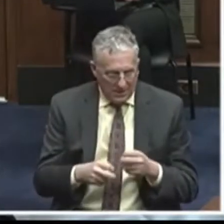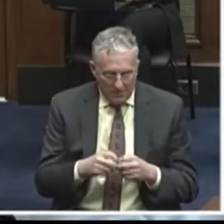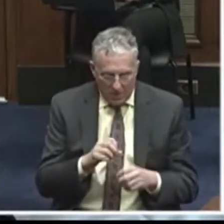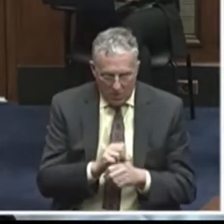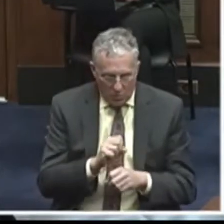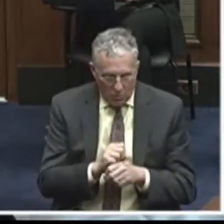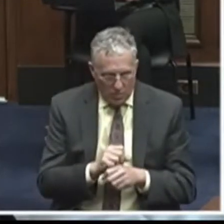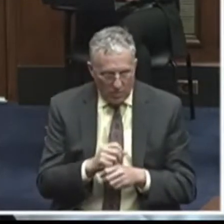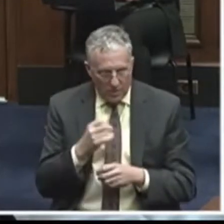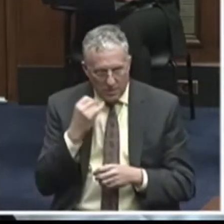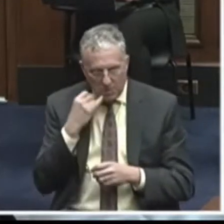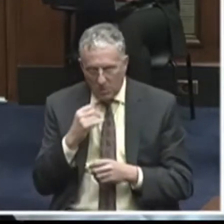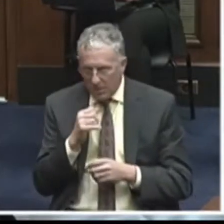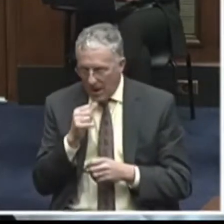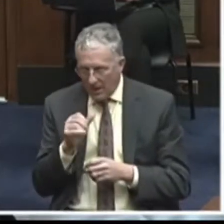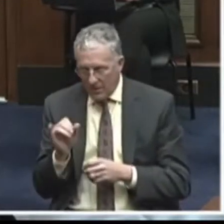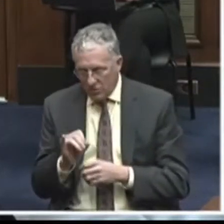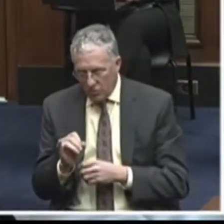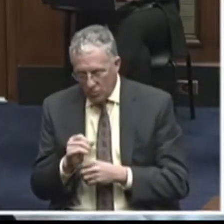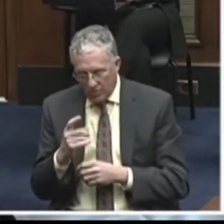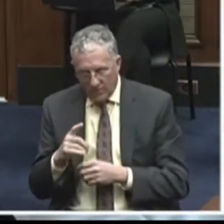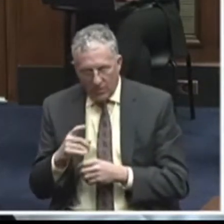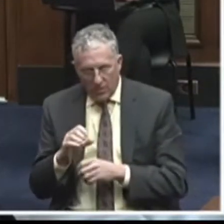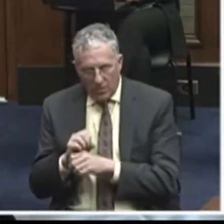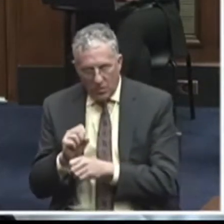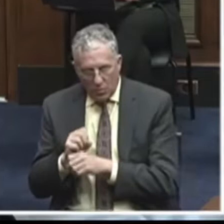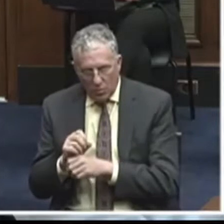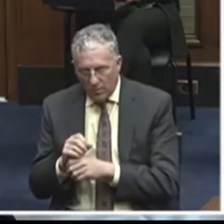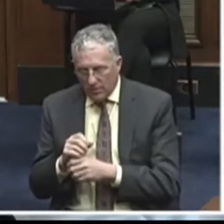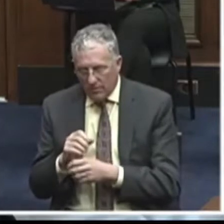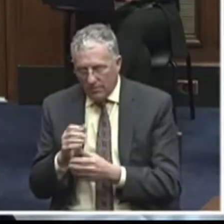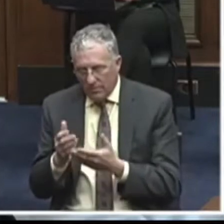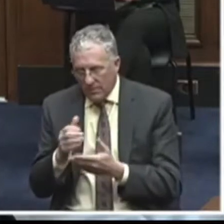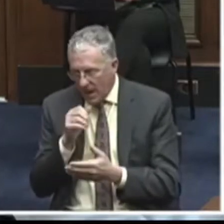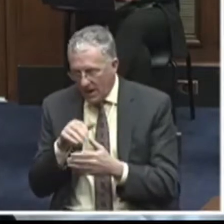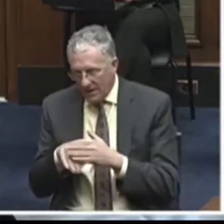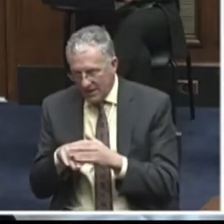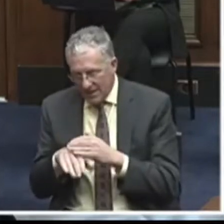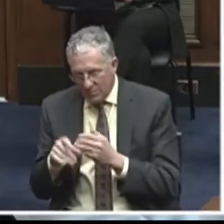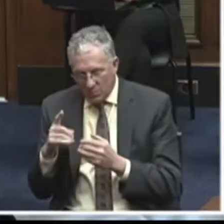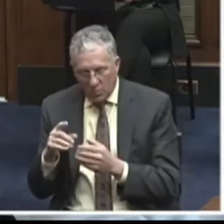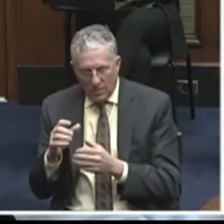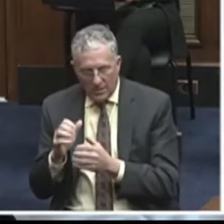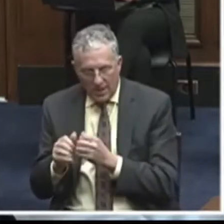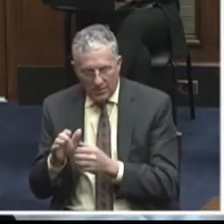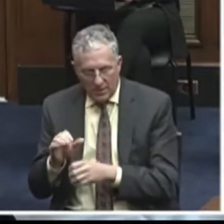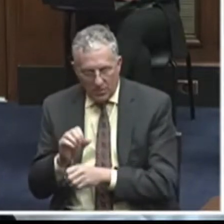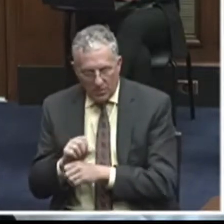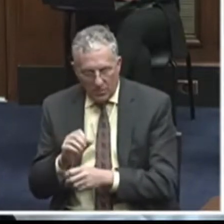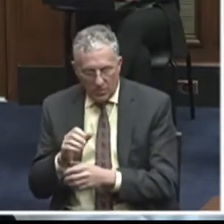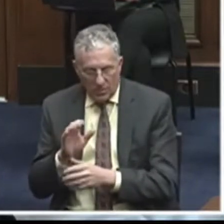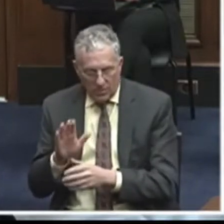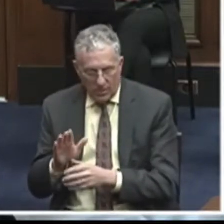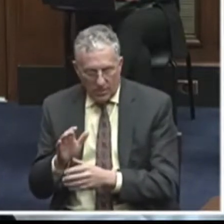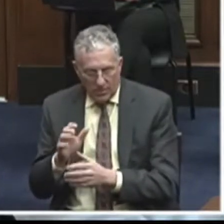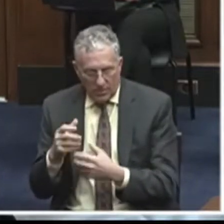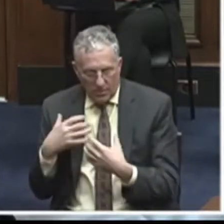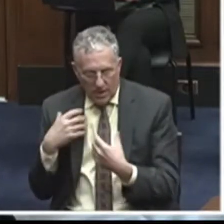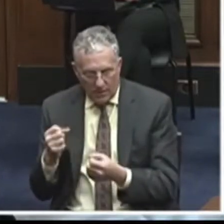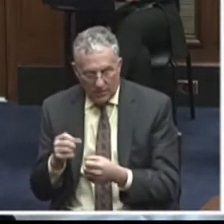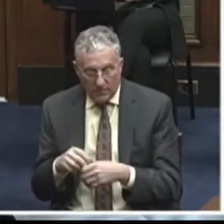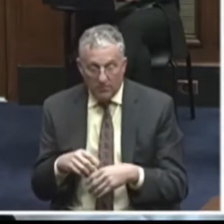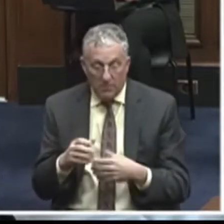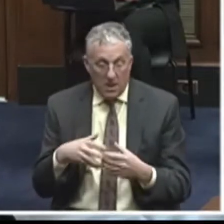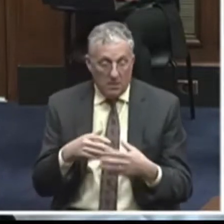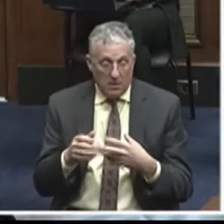being uninsured or to often work in jobs that are inaccessible or damaging to their health. Additionally, despite the ability to